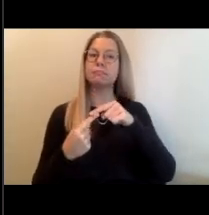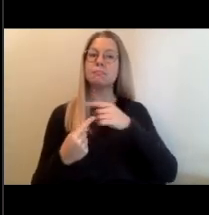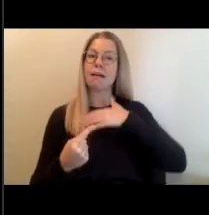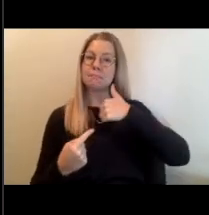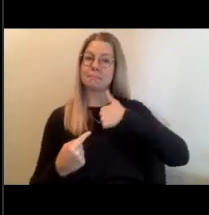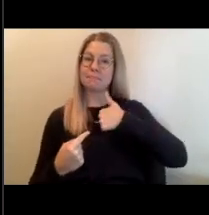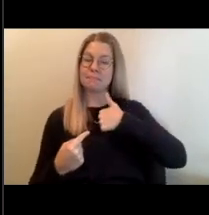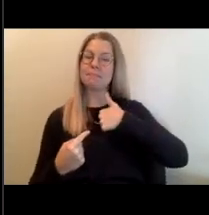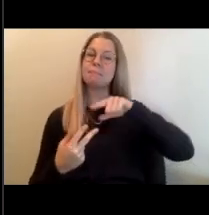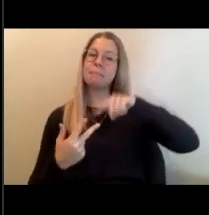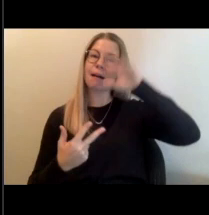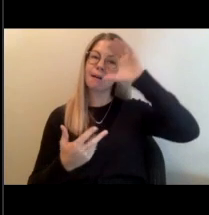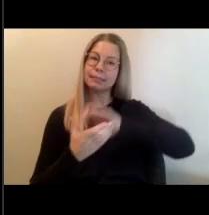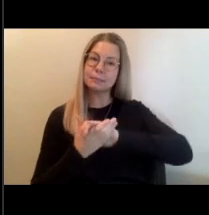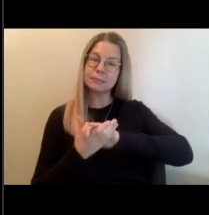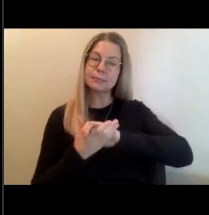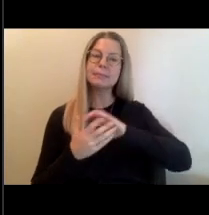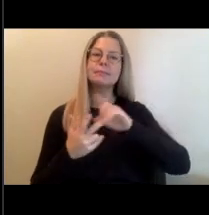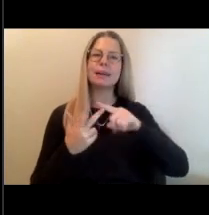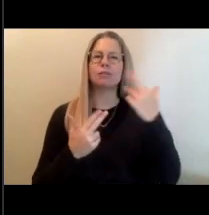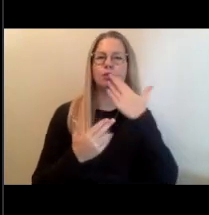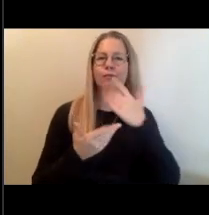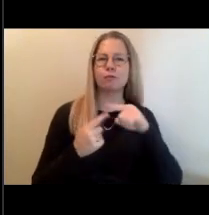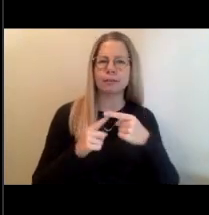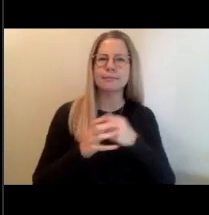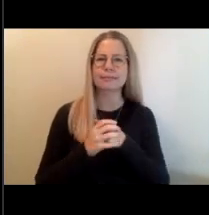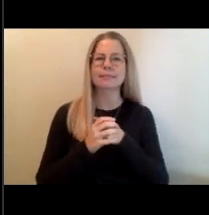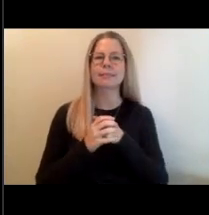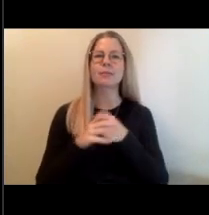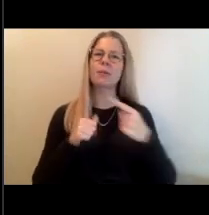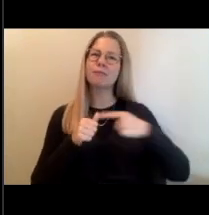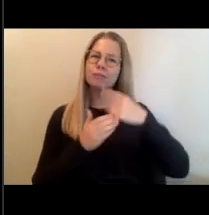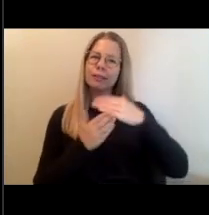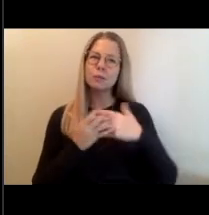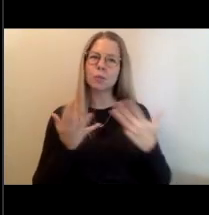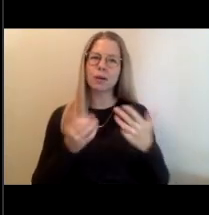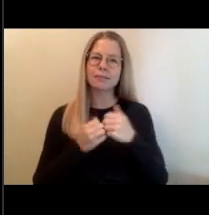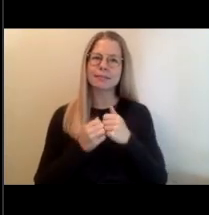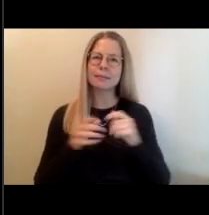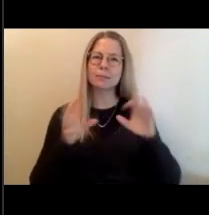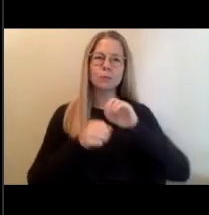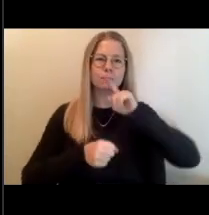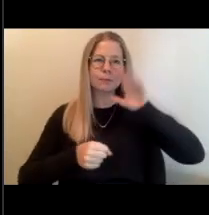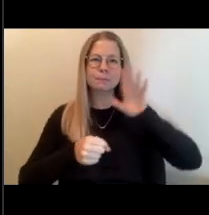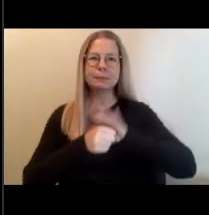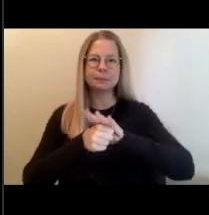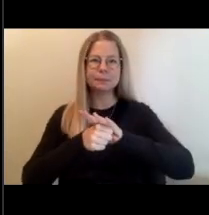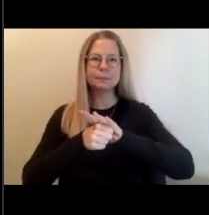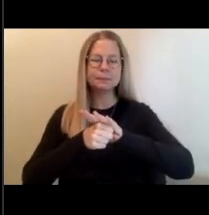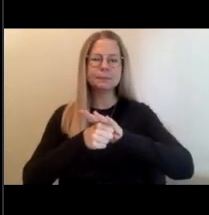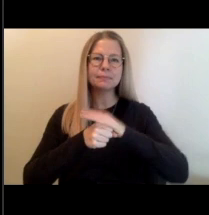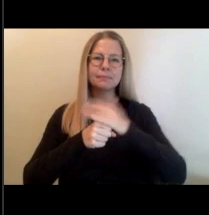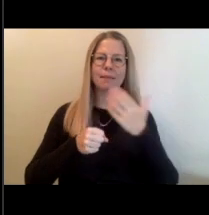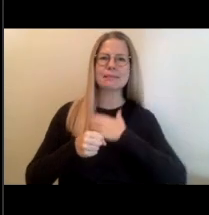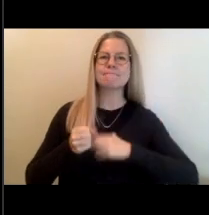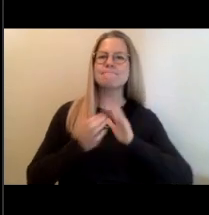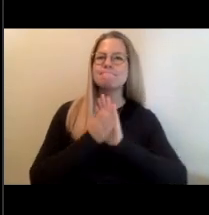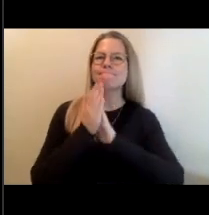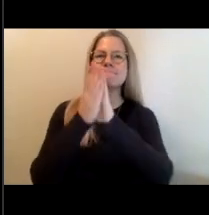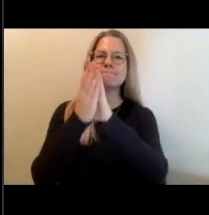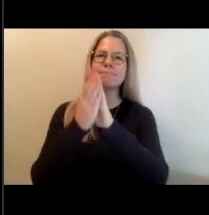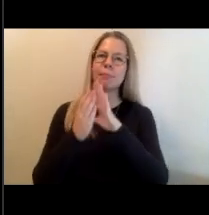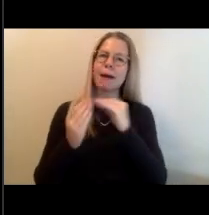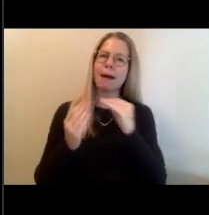passion, be committed to doing something, and dream big. All 3 of those fit together for me. The idea that